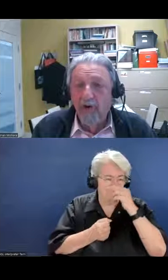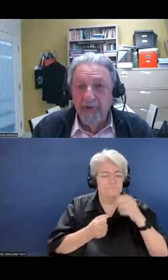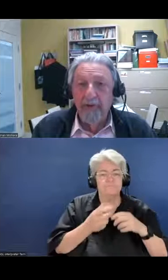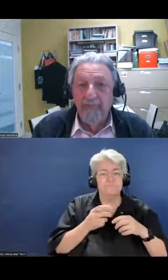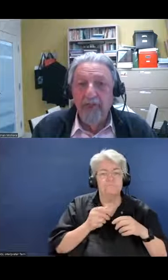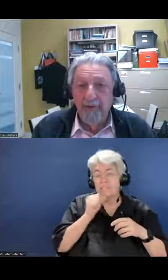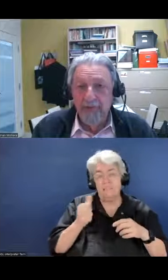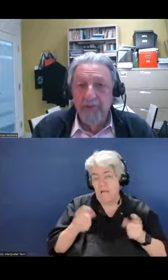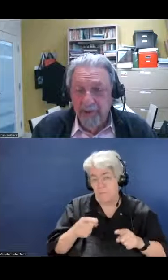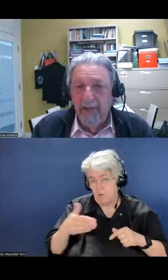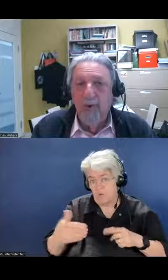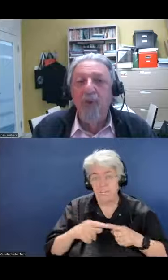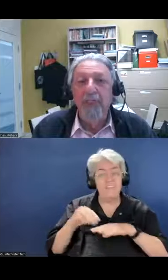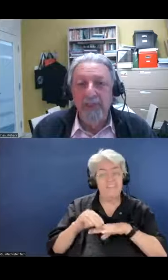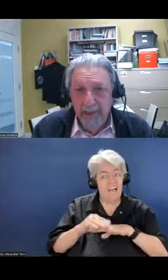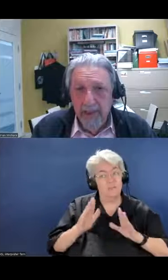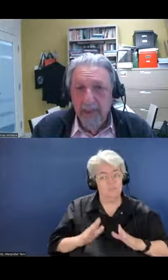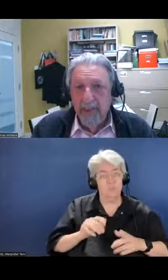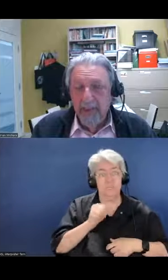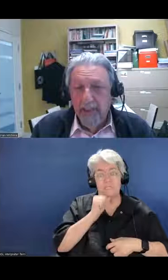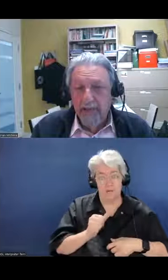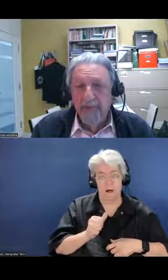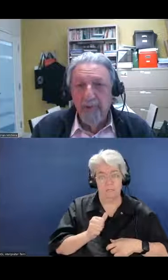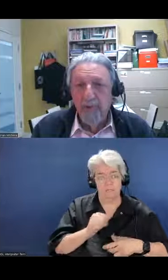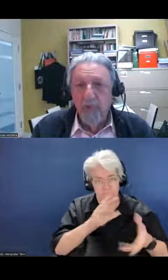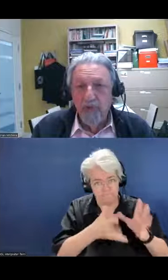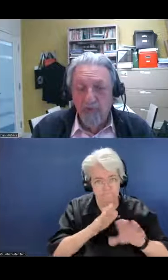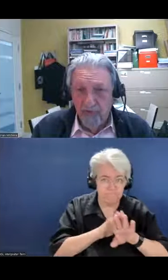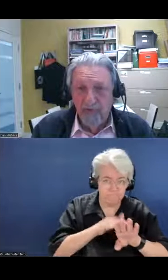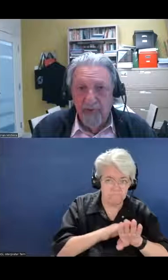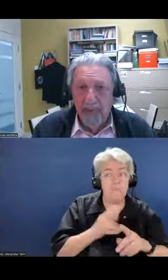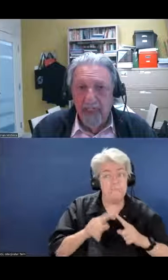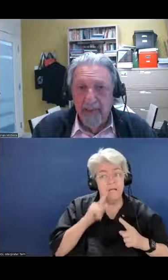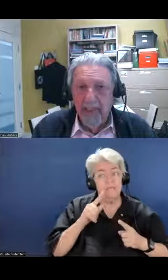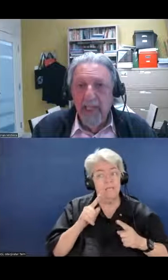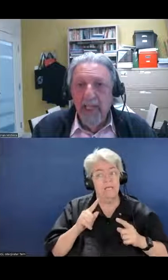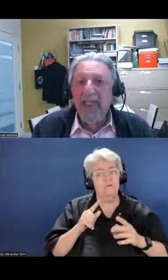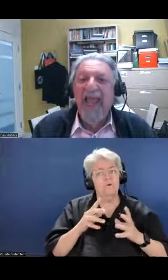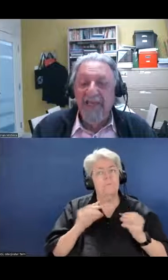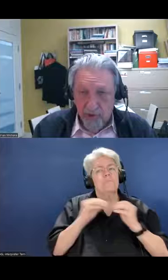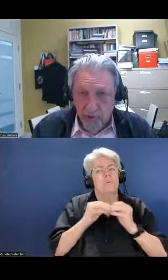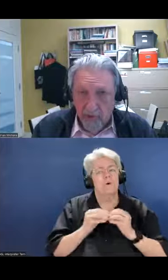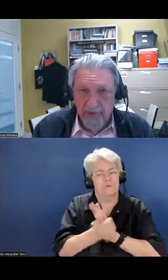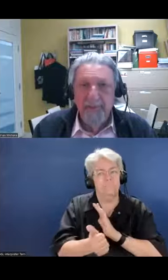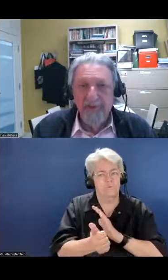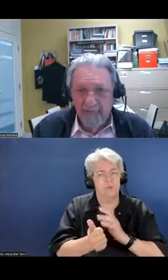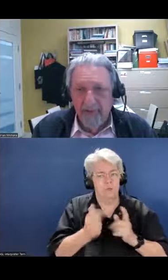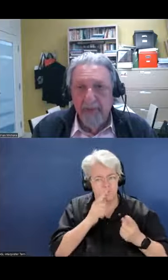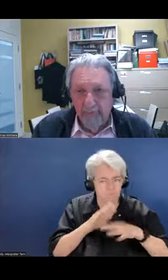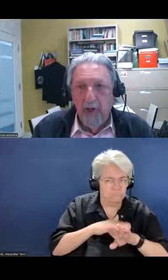happen often that counselors did that, but when they did, they seemed to be more resourceful at the end and asked